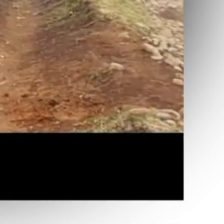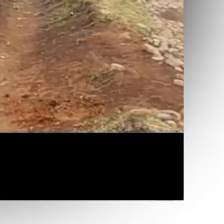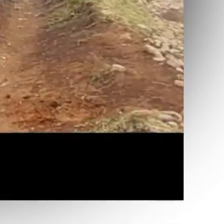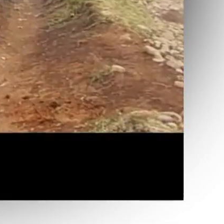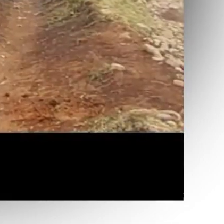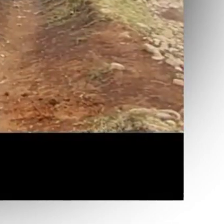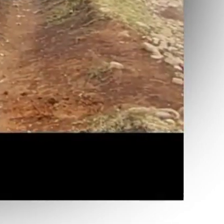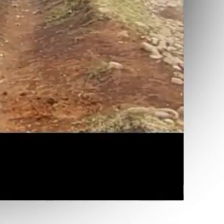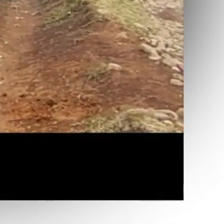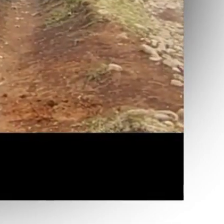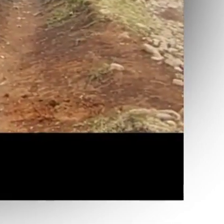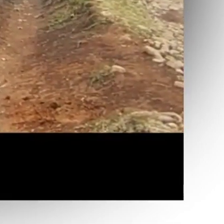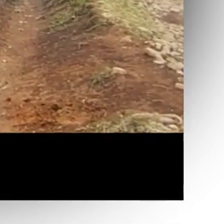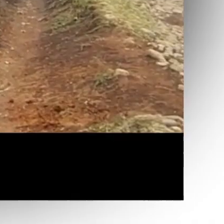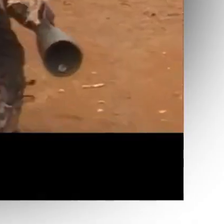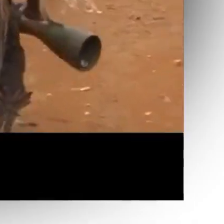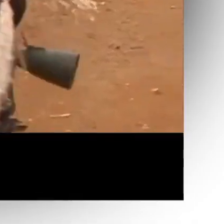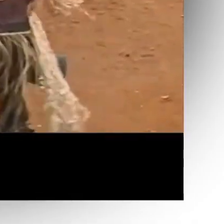that, we did not know Jesus.